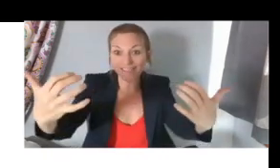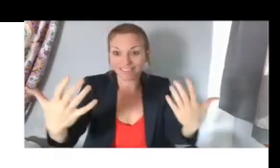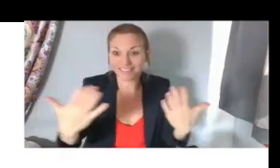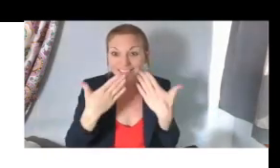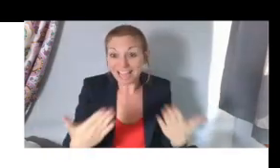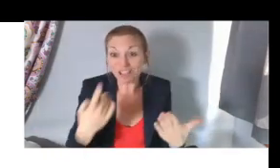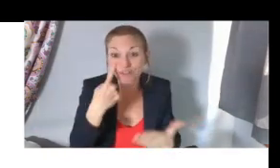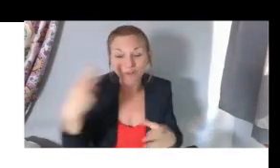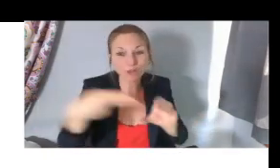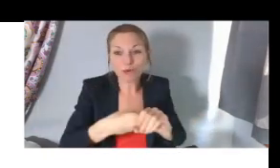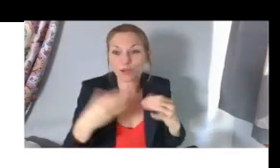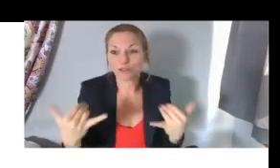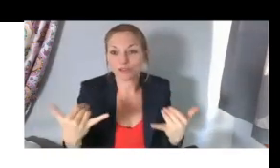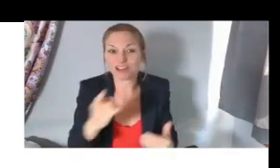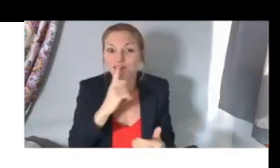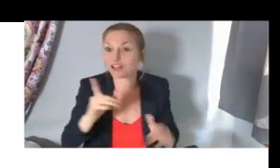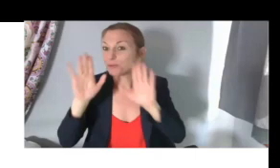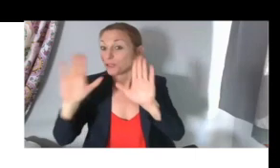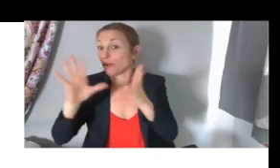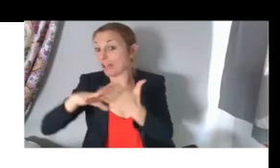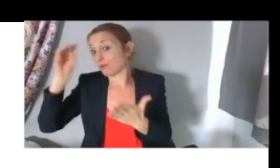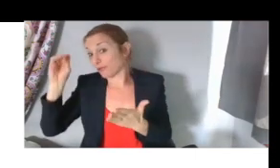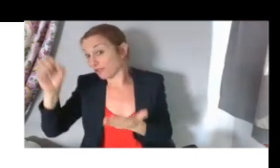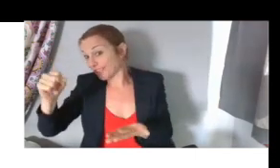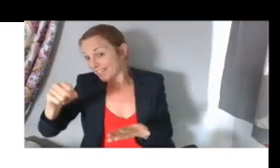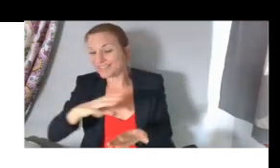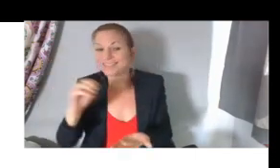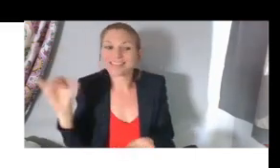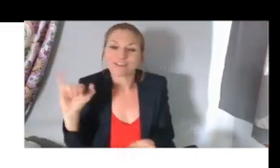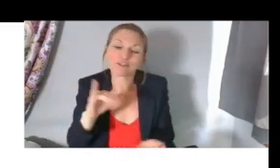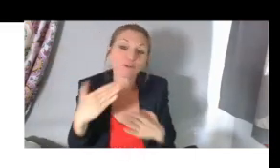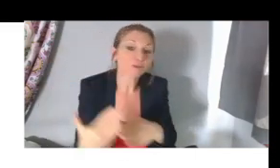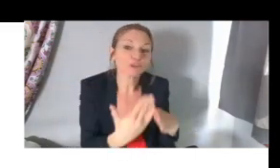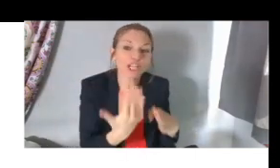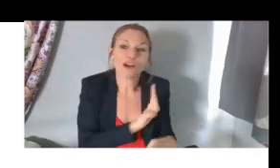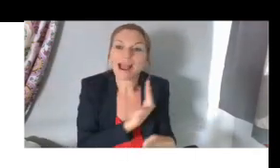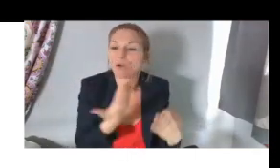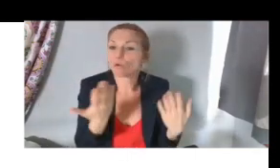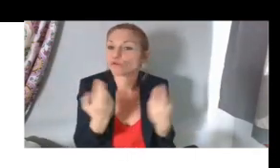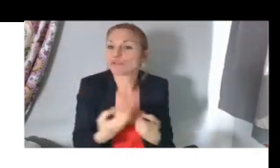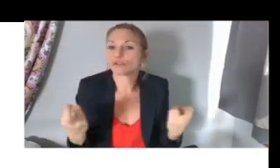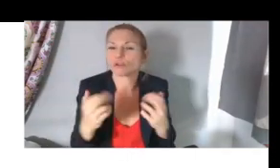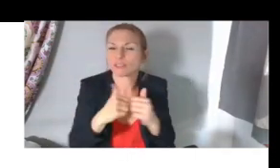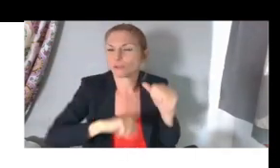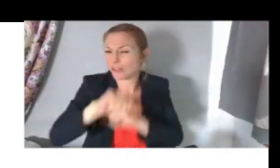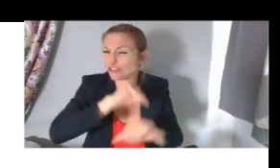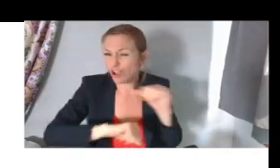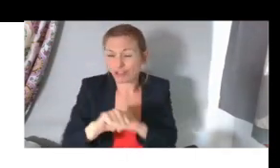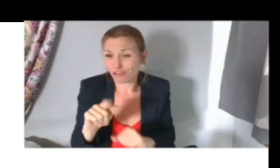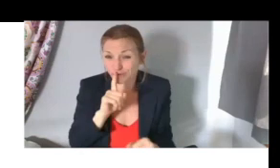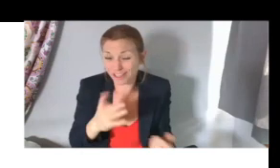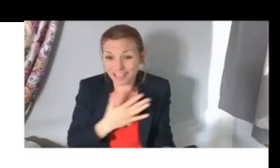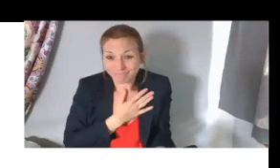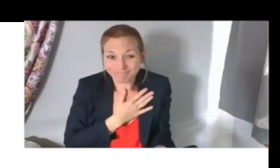was great to learn, of course, but also just to share the general resources with each other. And so hopefully you'll be able